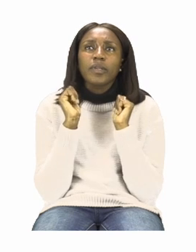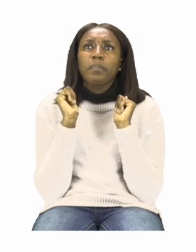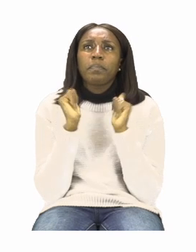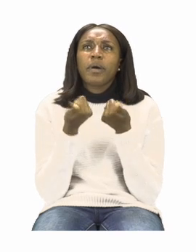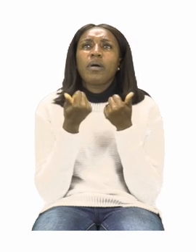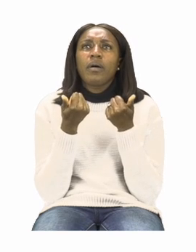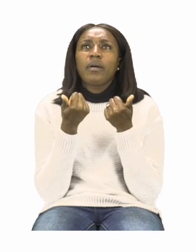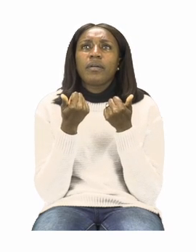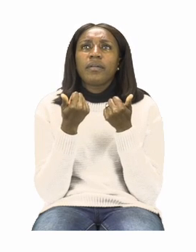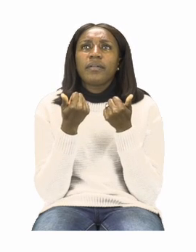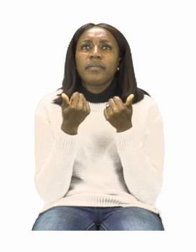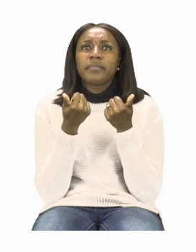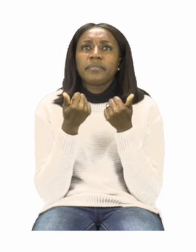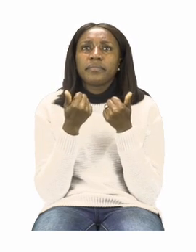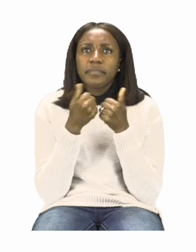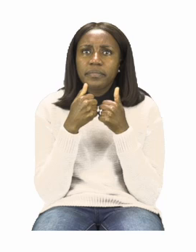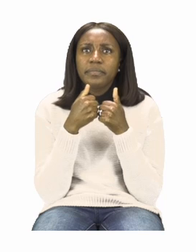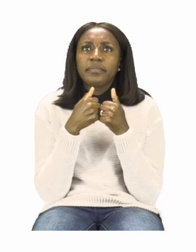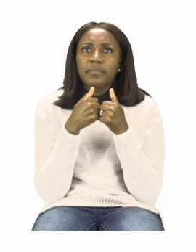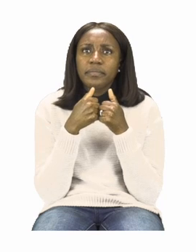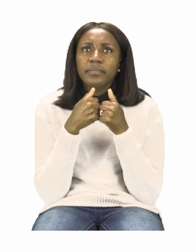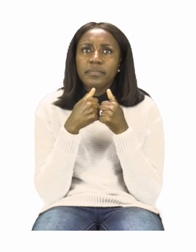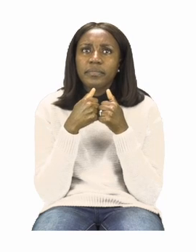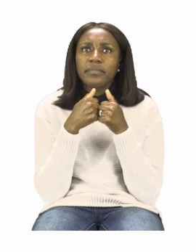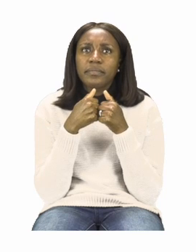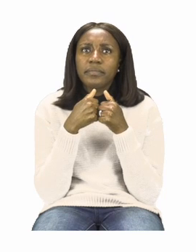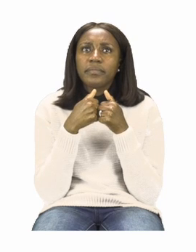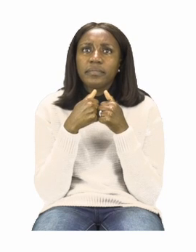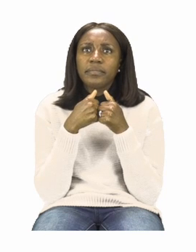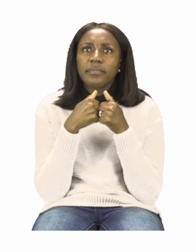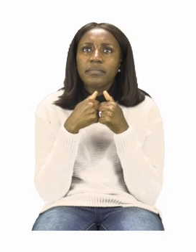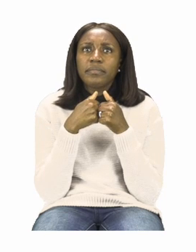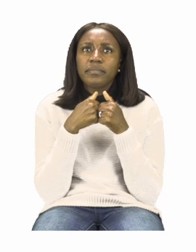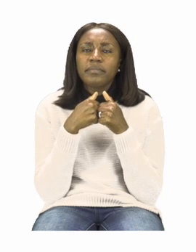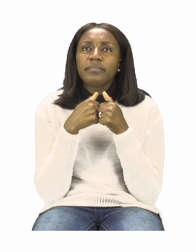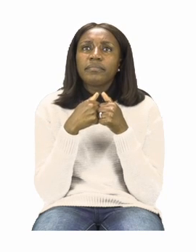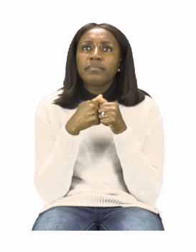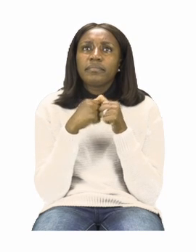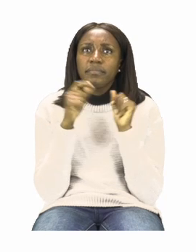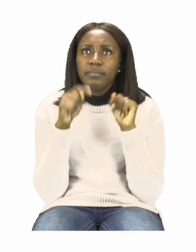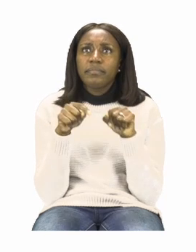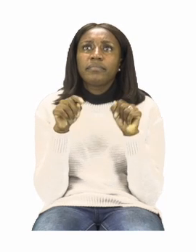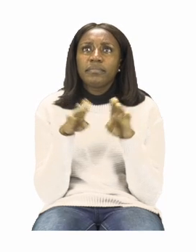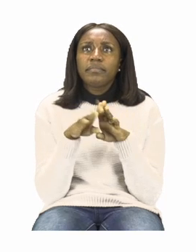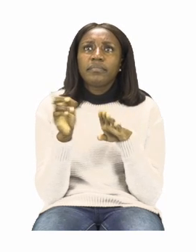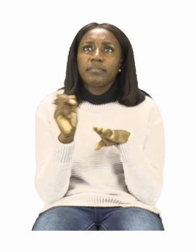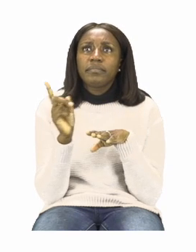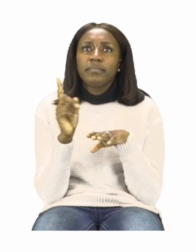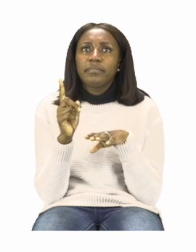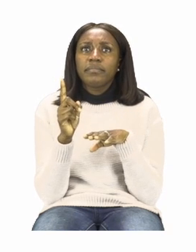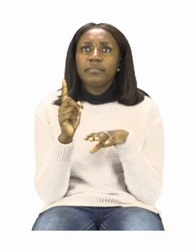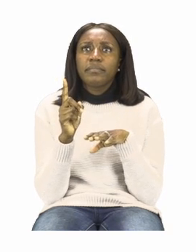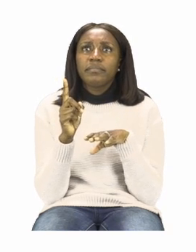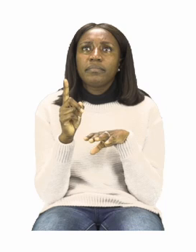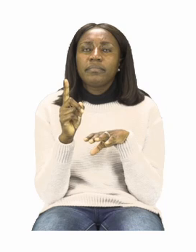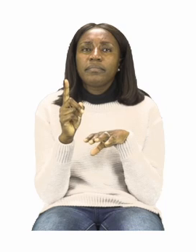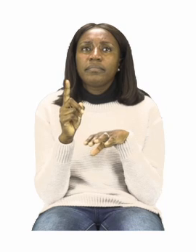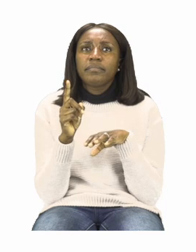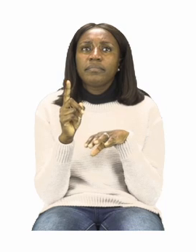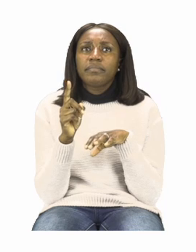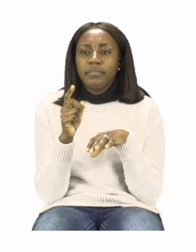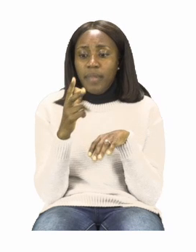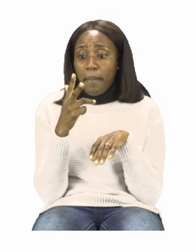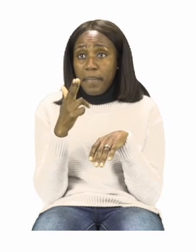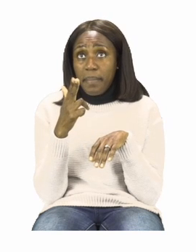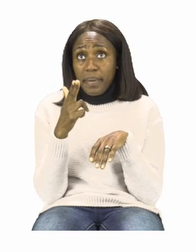Excellent. So what I want you to do now, I want you to get a pair